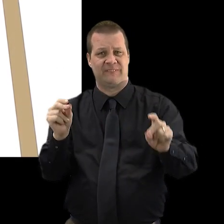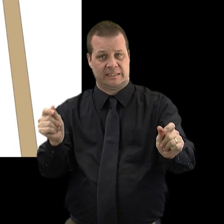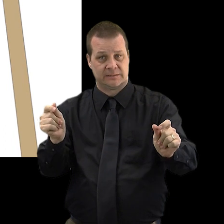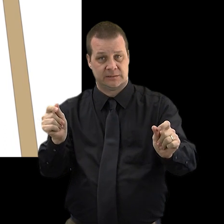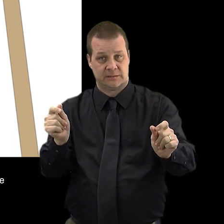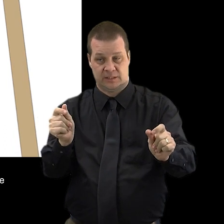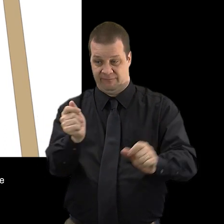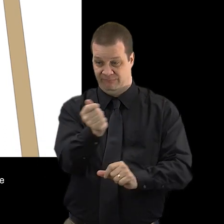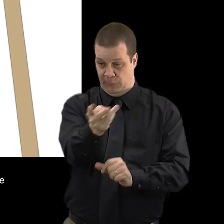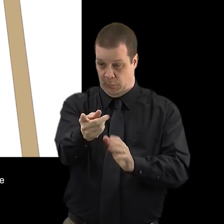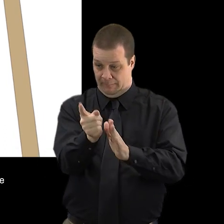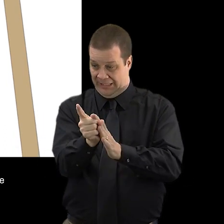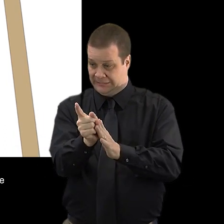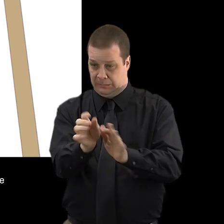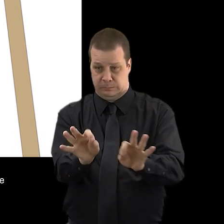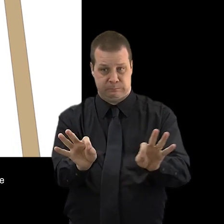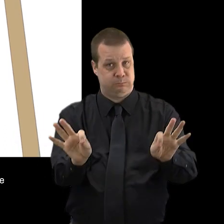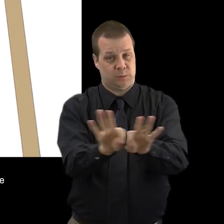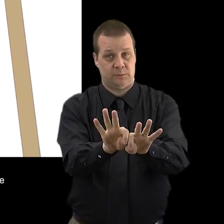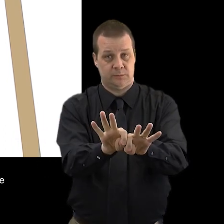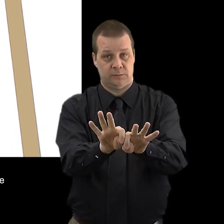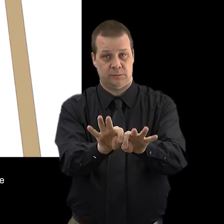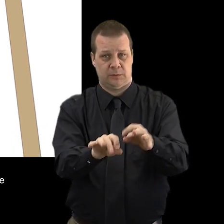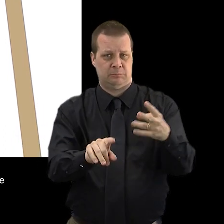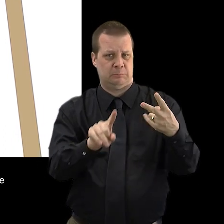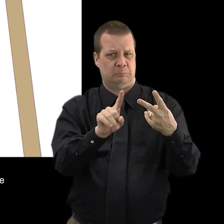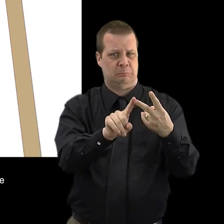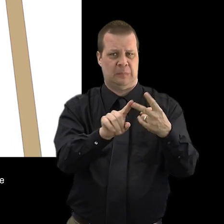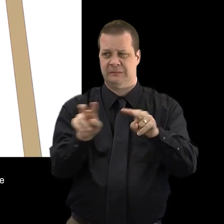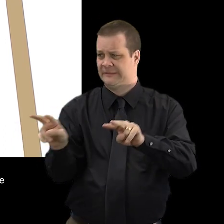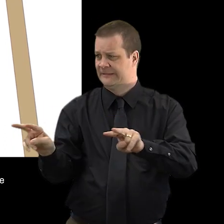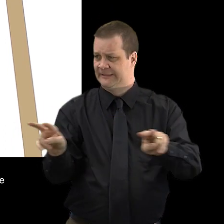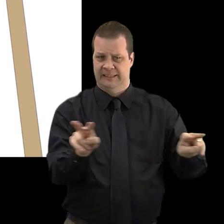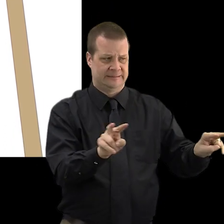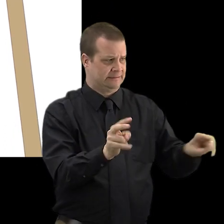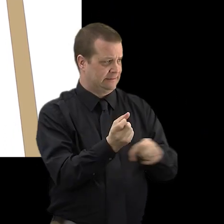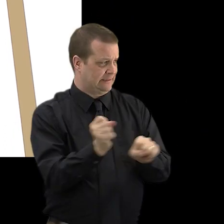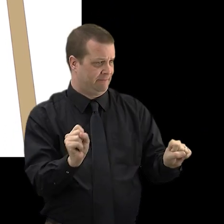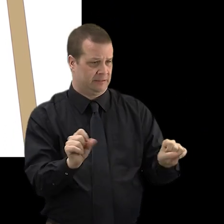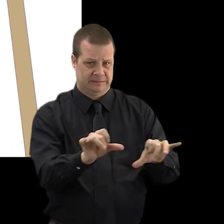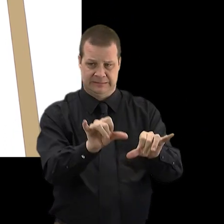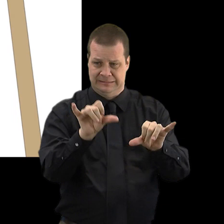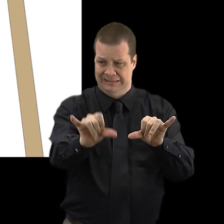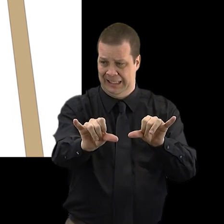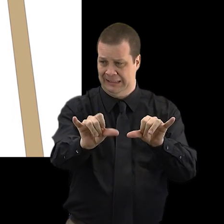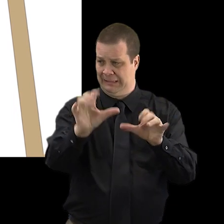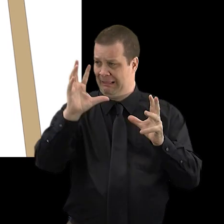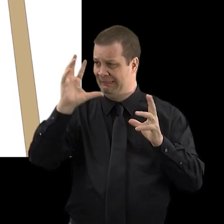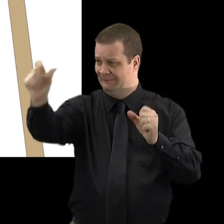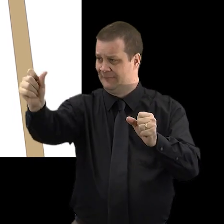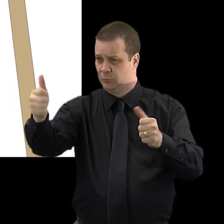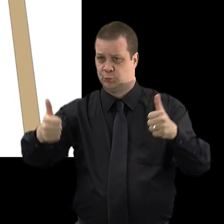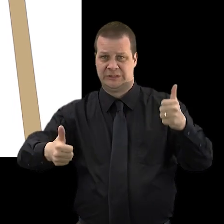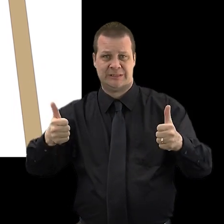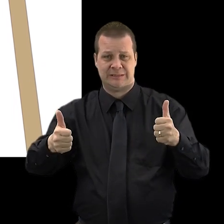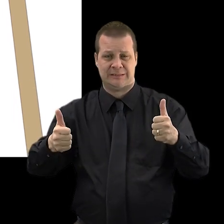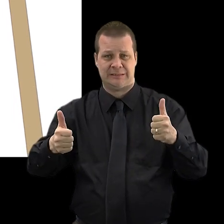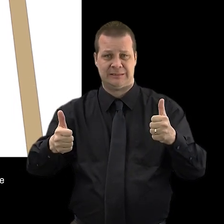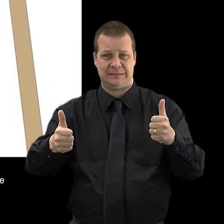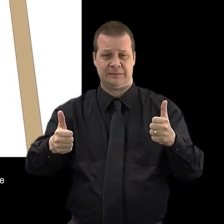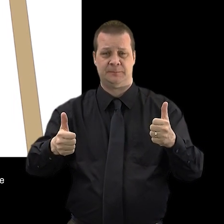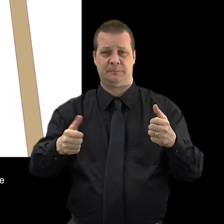quickly. What you do in the first few minutes is critical. Evaluate your safety. Is it safe for you to remain where you